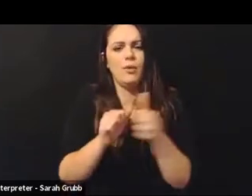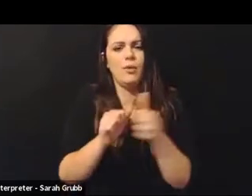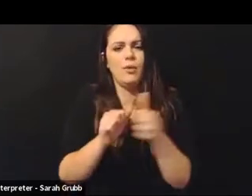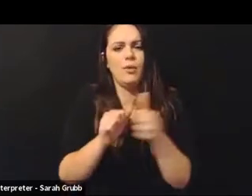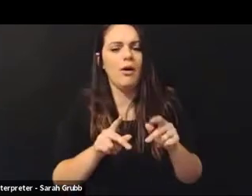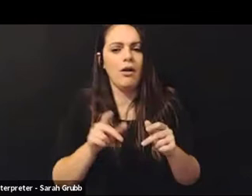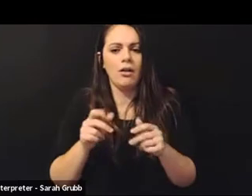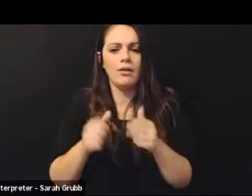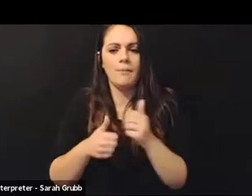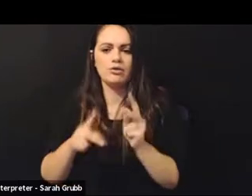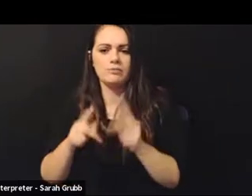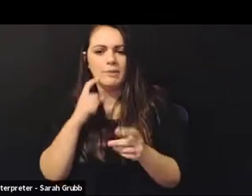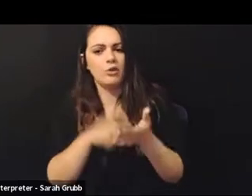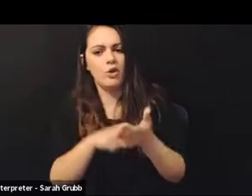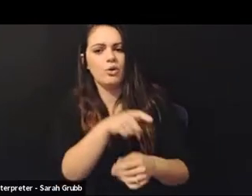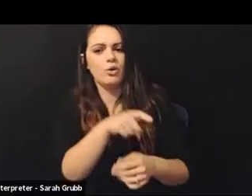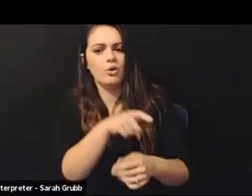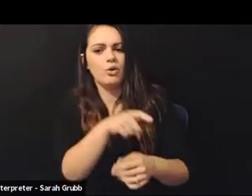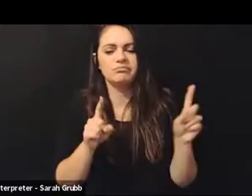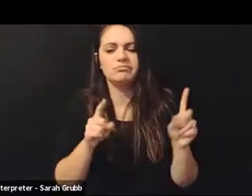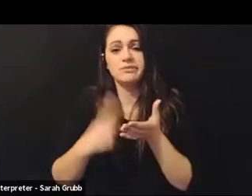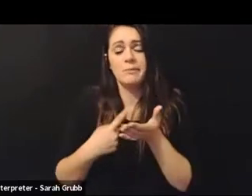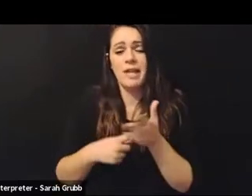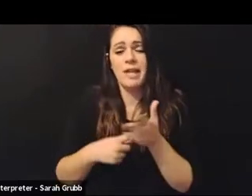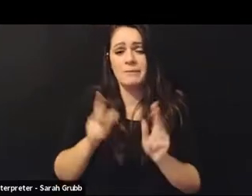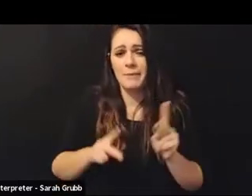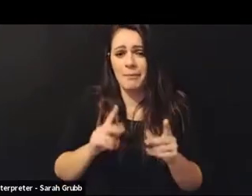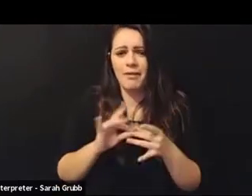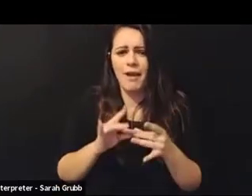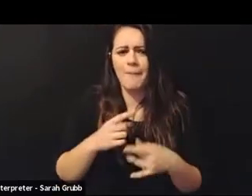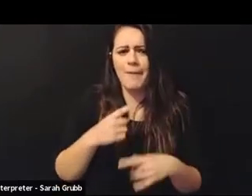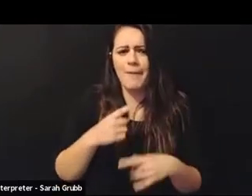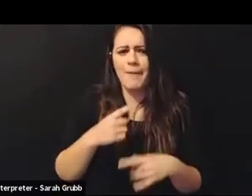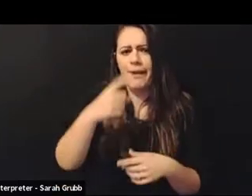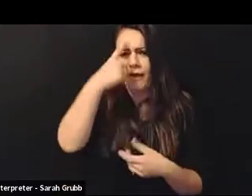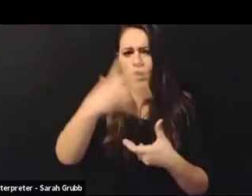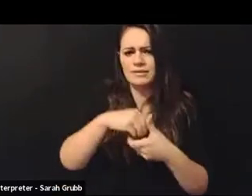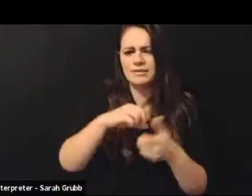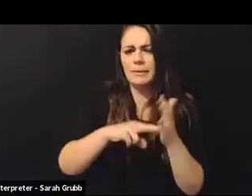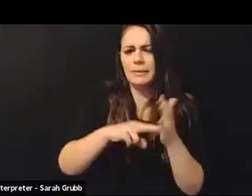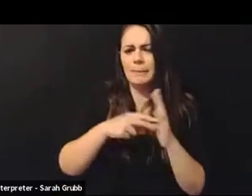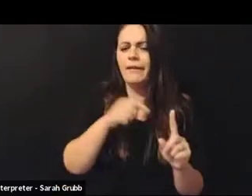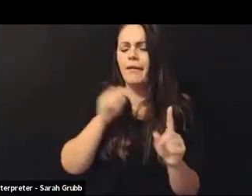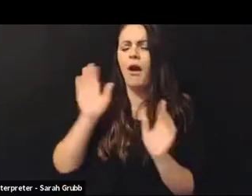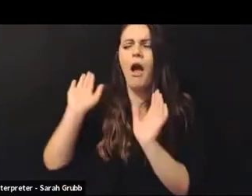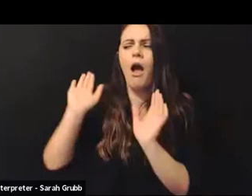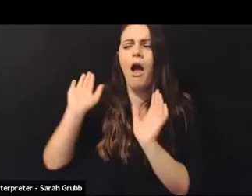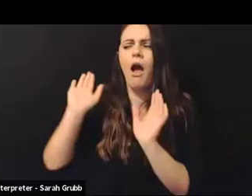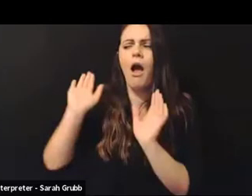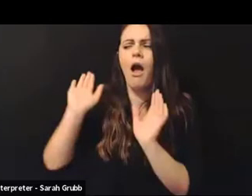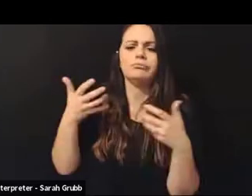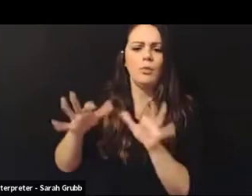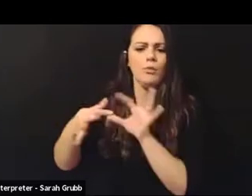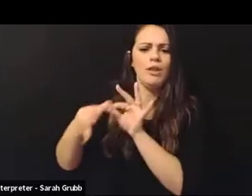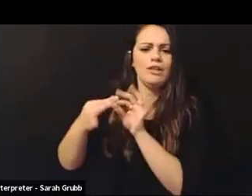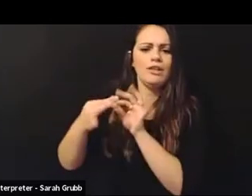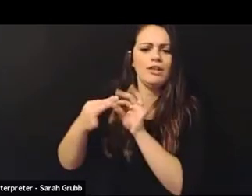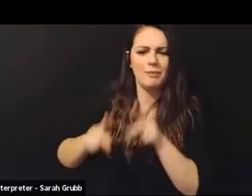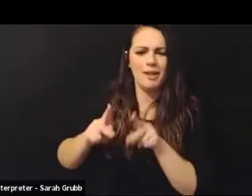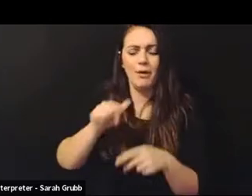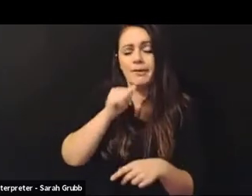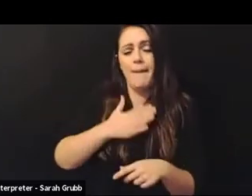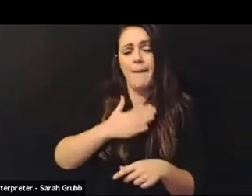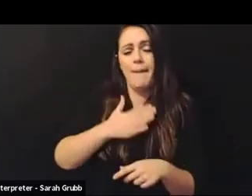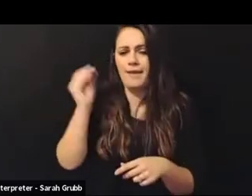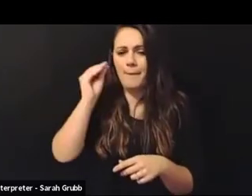aren't interested in relationships, which actually hasn't been my personal opinion. I just think that they do it differently. And also in terms of